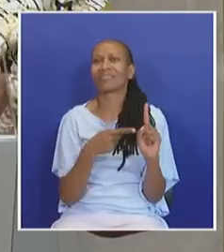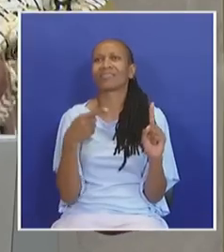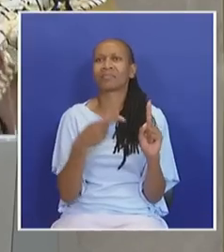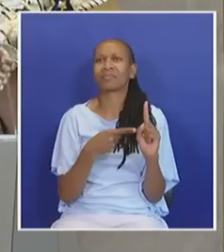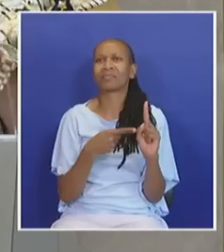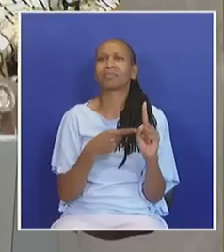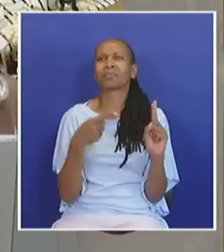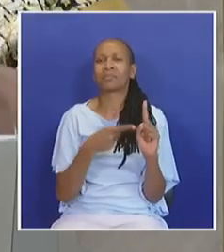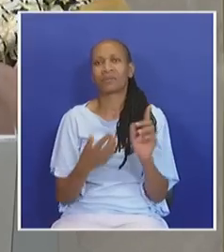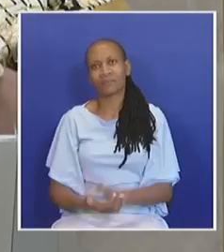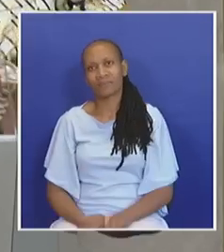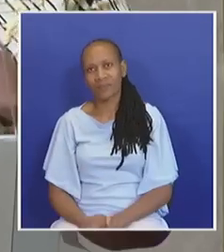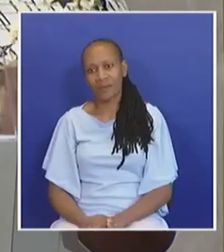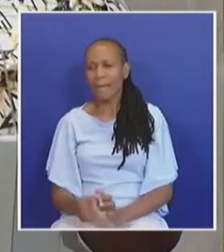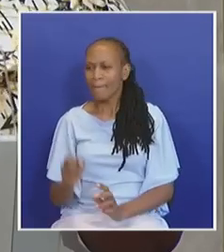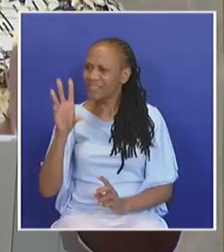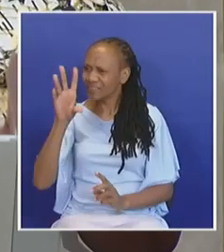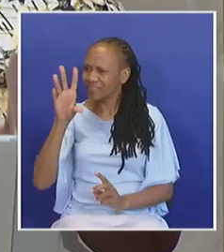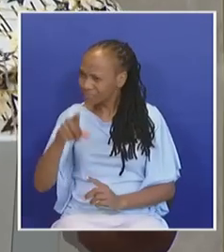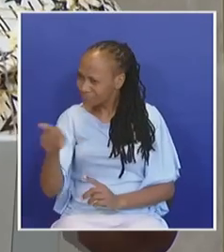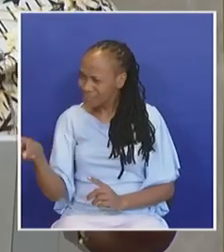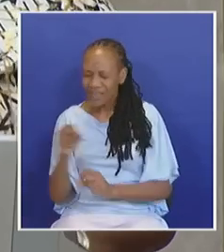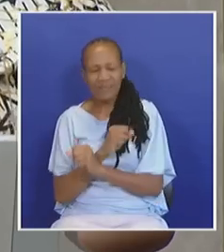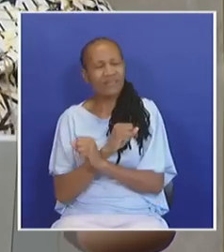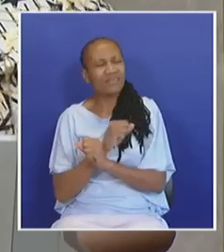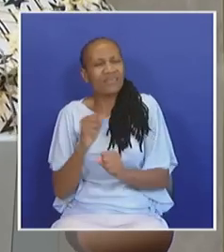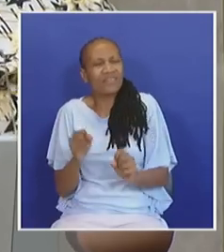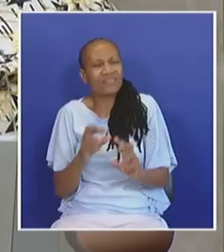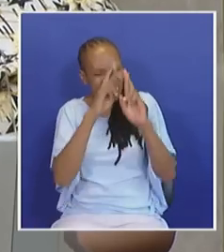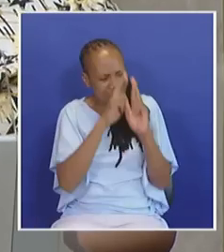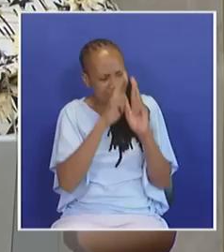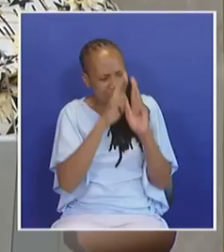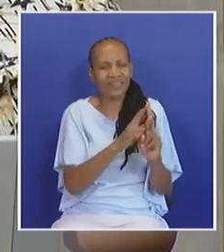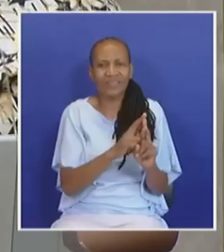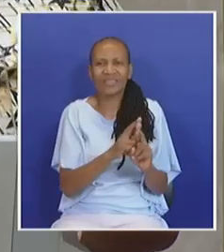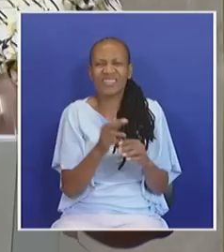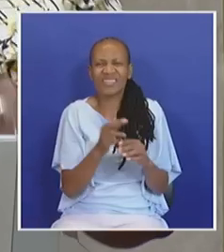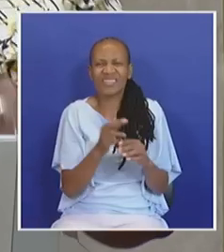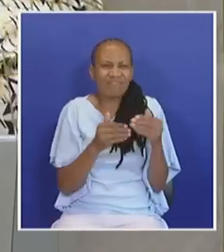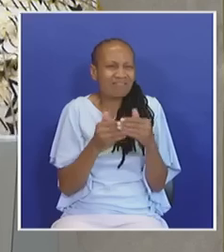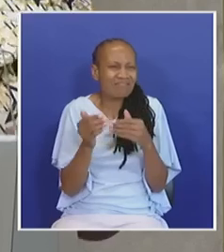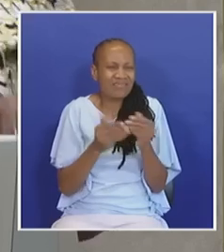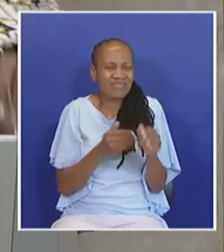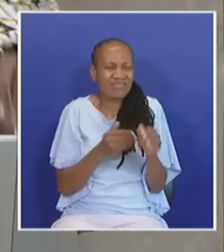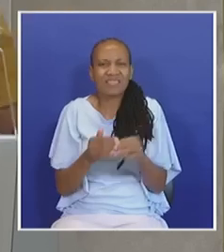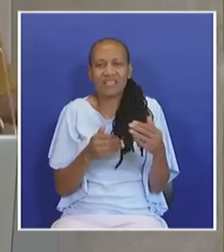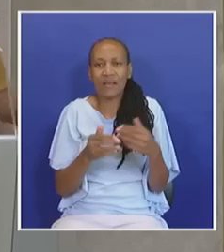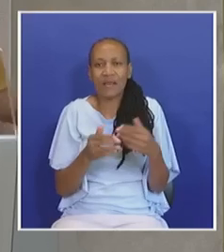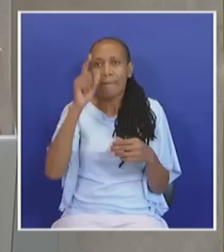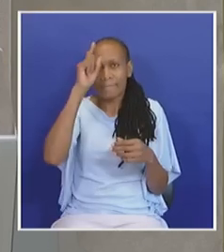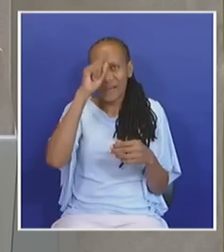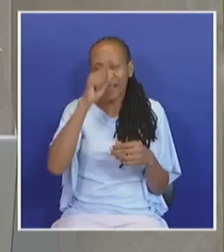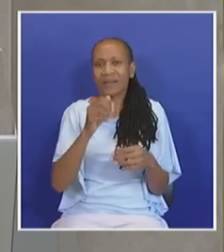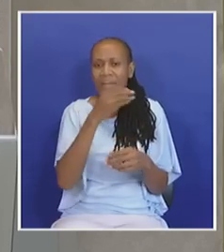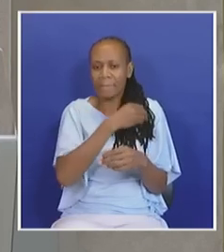they never respected any of our black presidents since 1994. Go back to your records. You must do